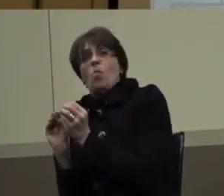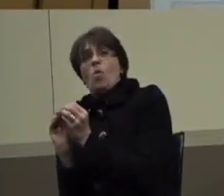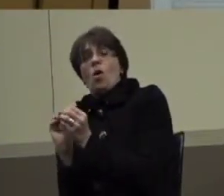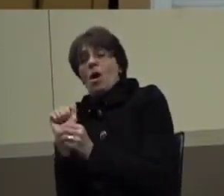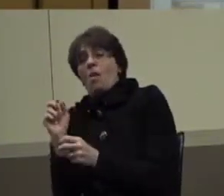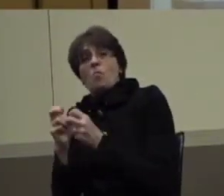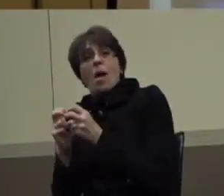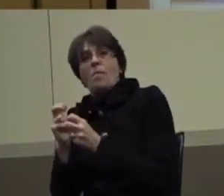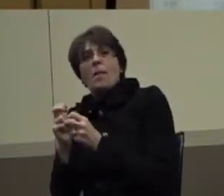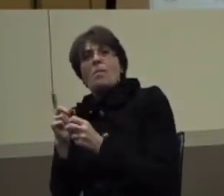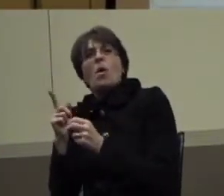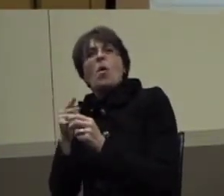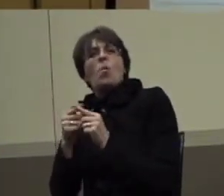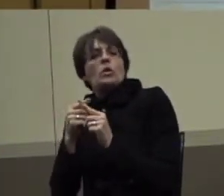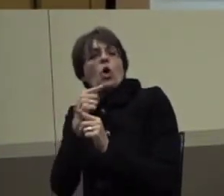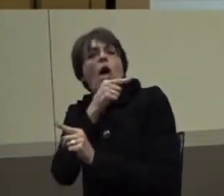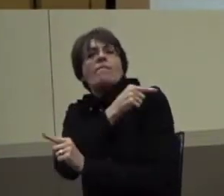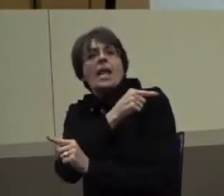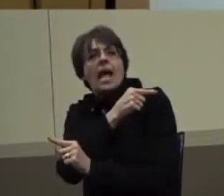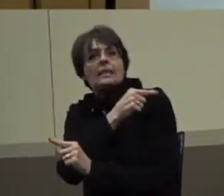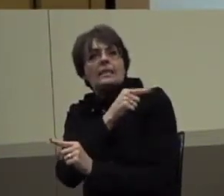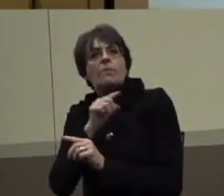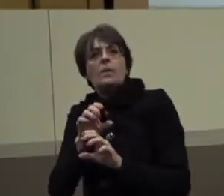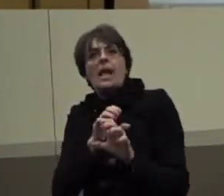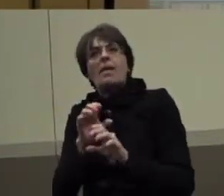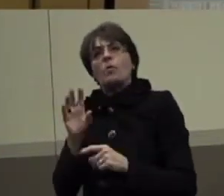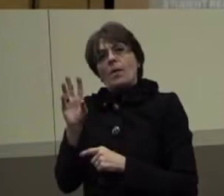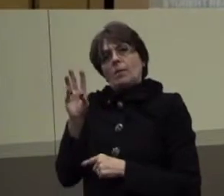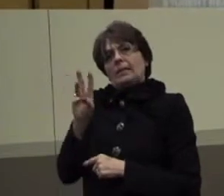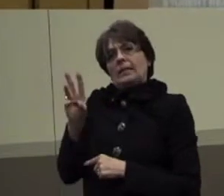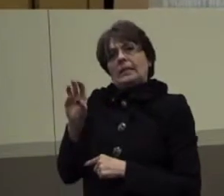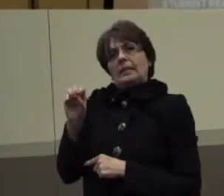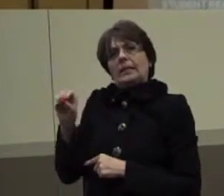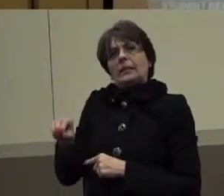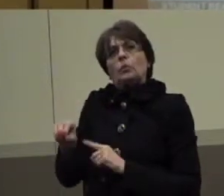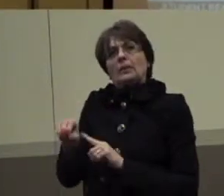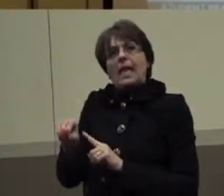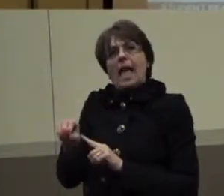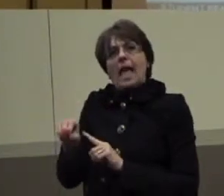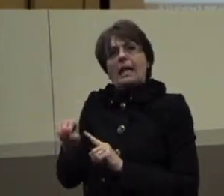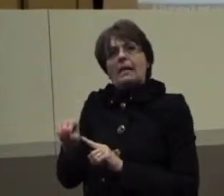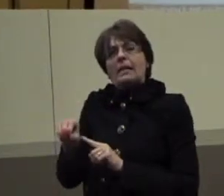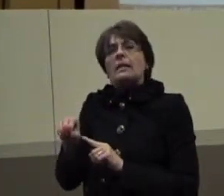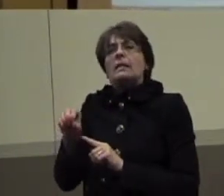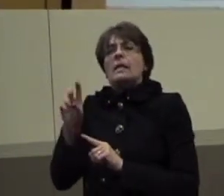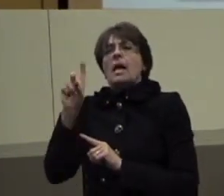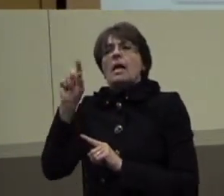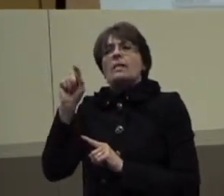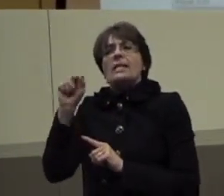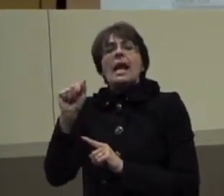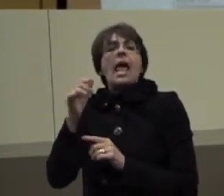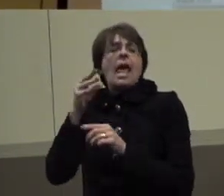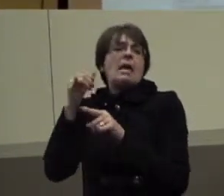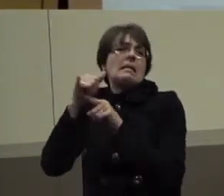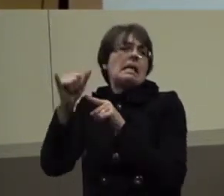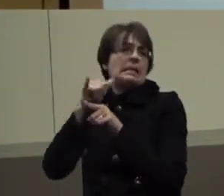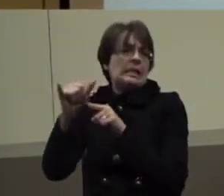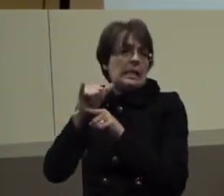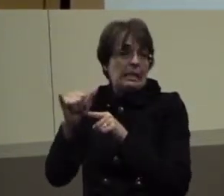problem was the off-task behavior, which was 66% of the data. And then cussing,